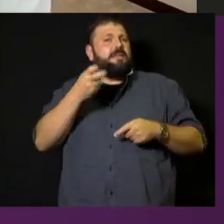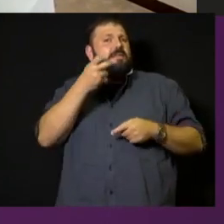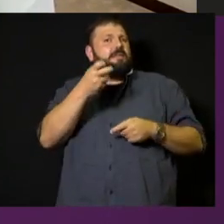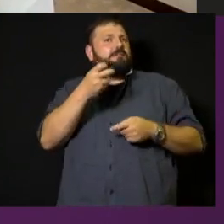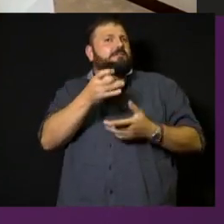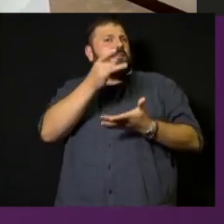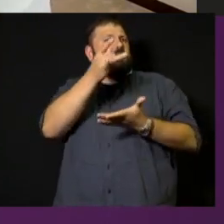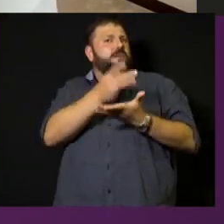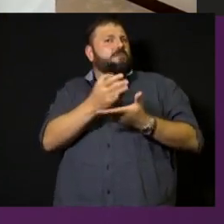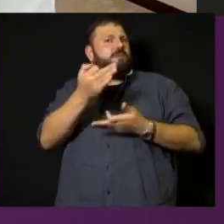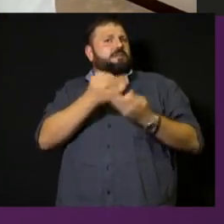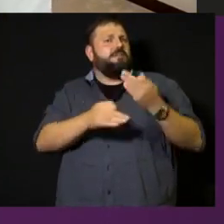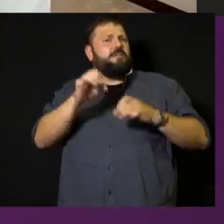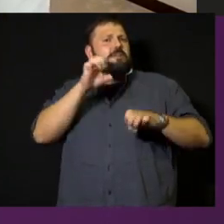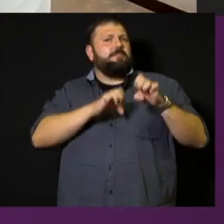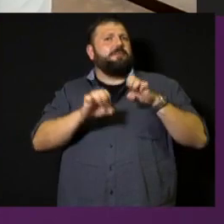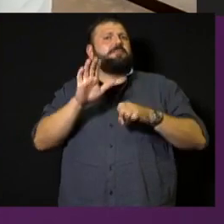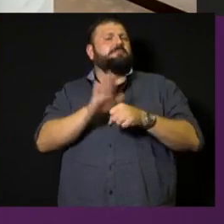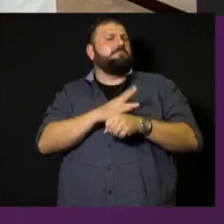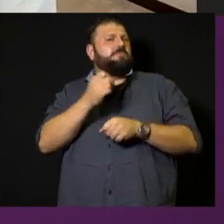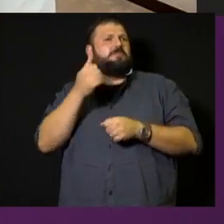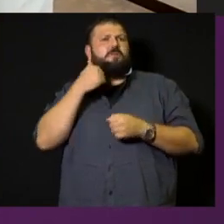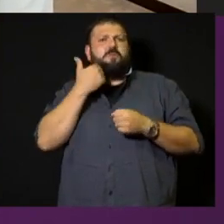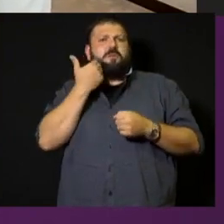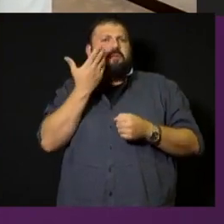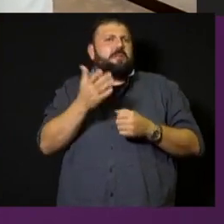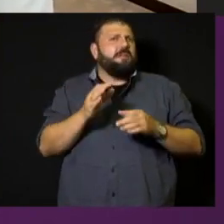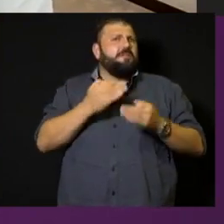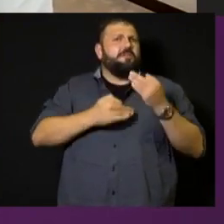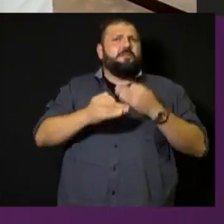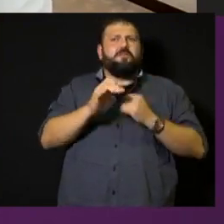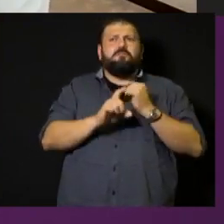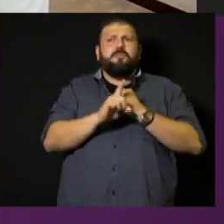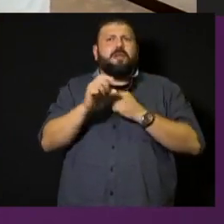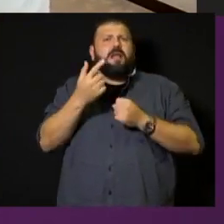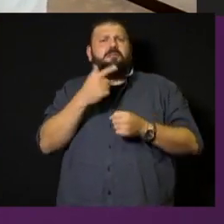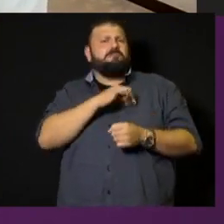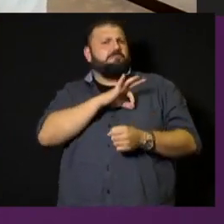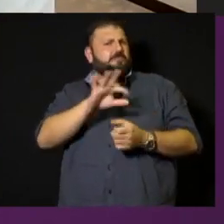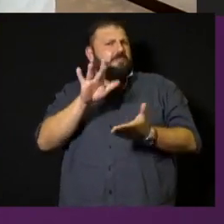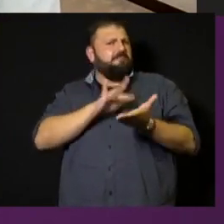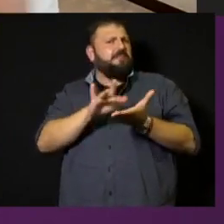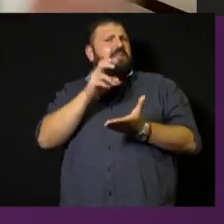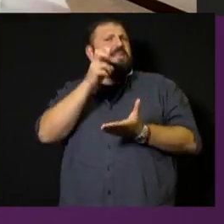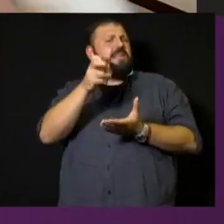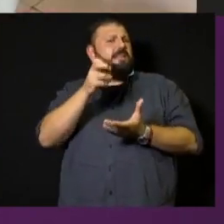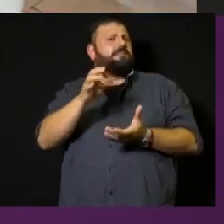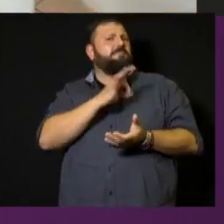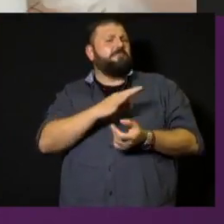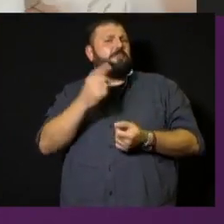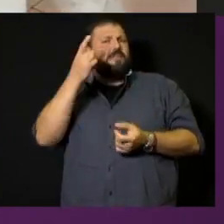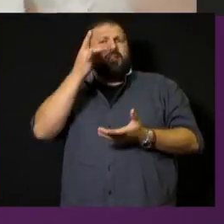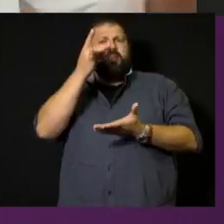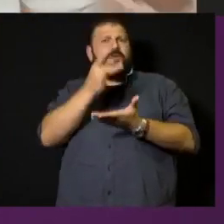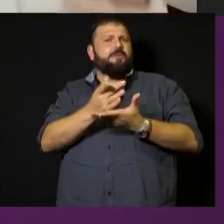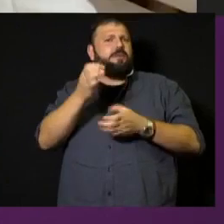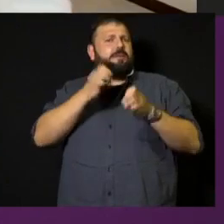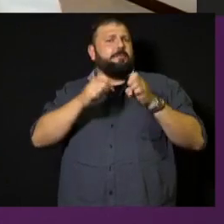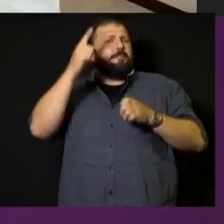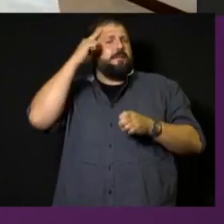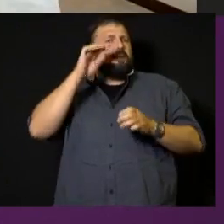only company that can face a crisis. So there